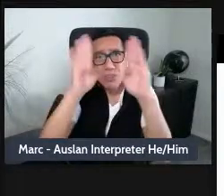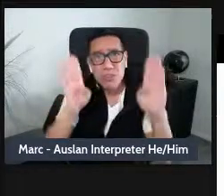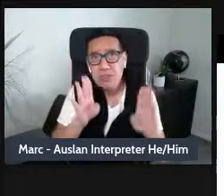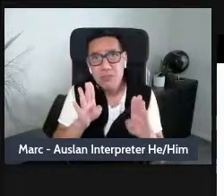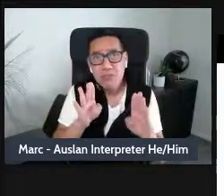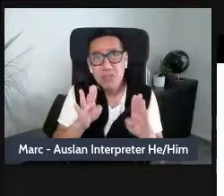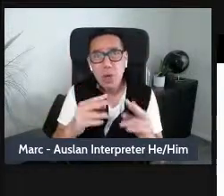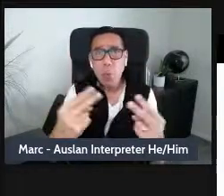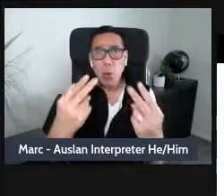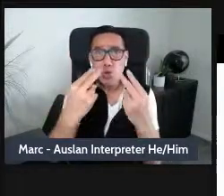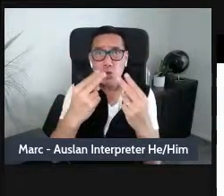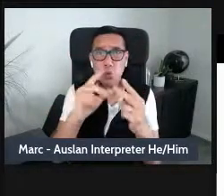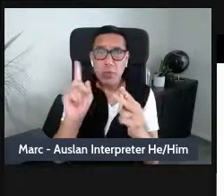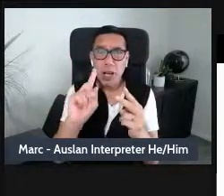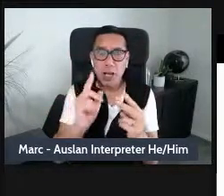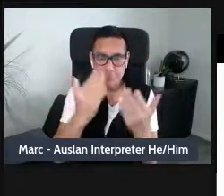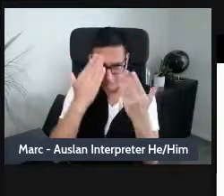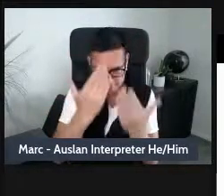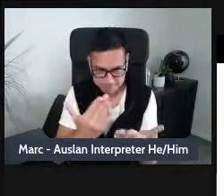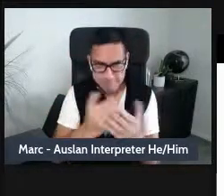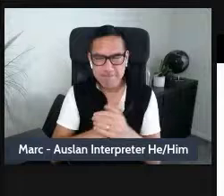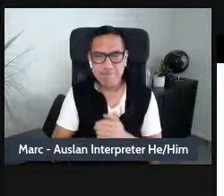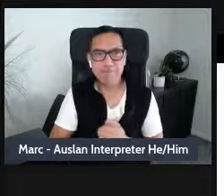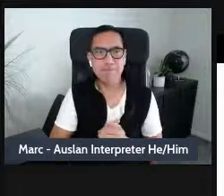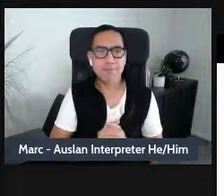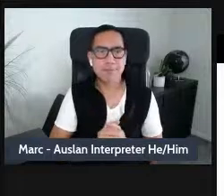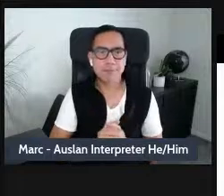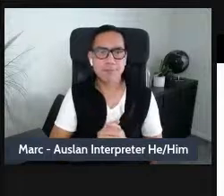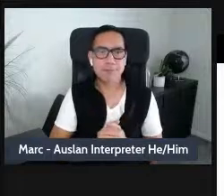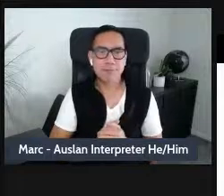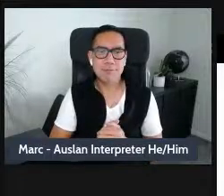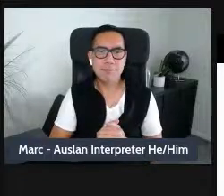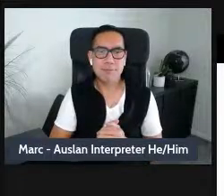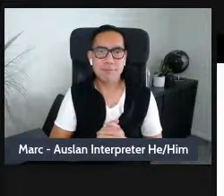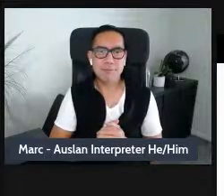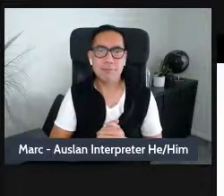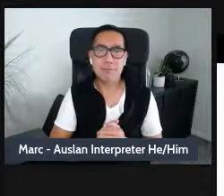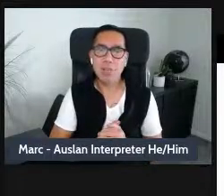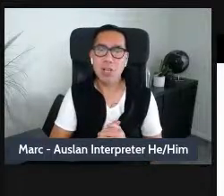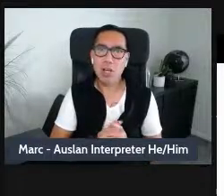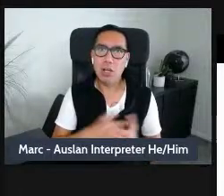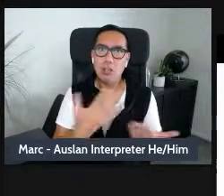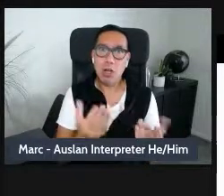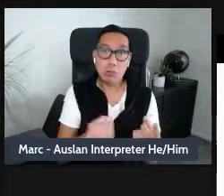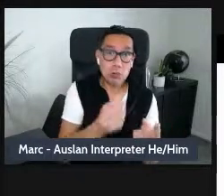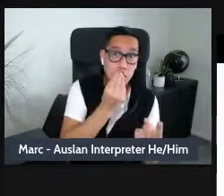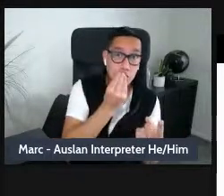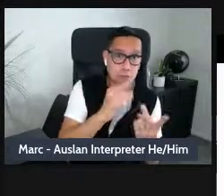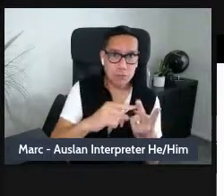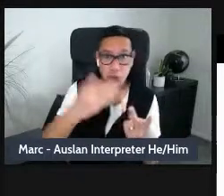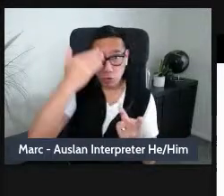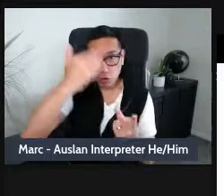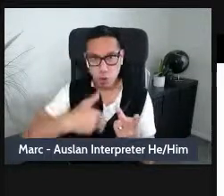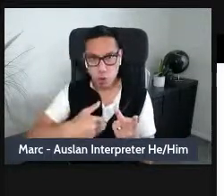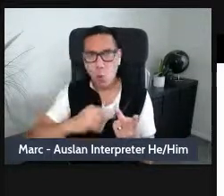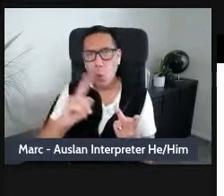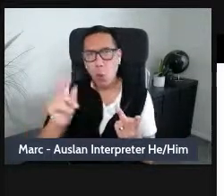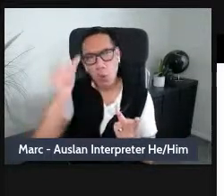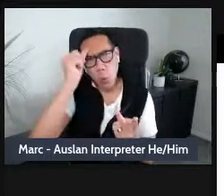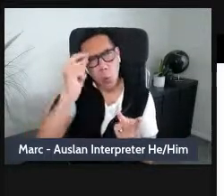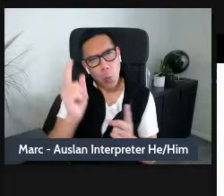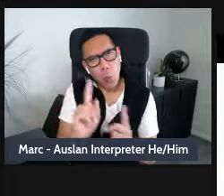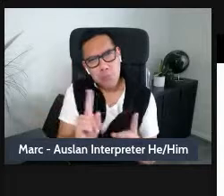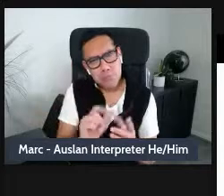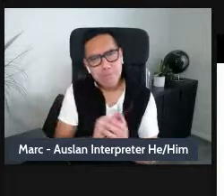watching today. So yeah, in terms of diet and stroke, what are the things that we know? Well, we